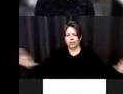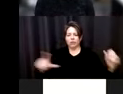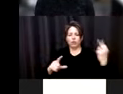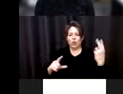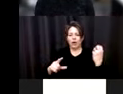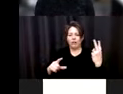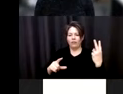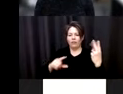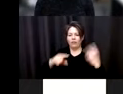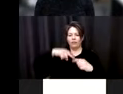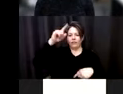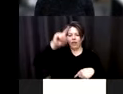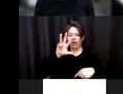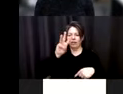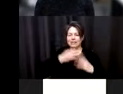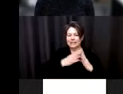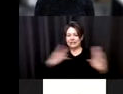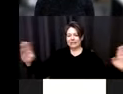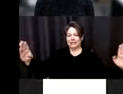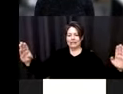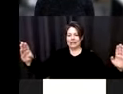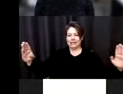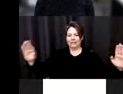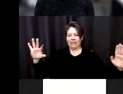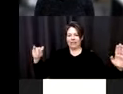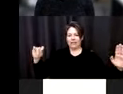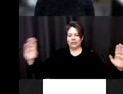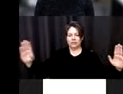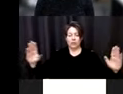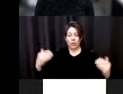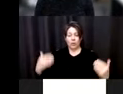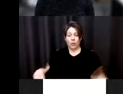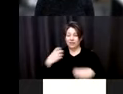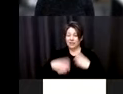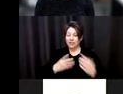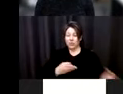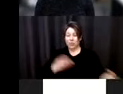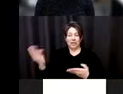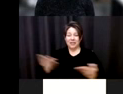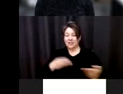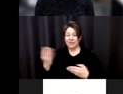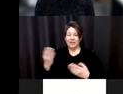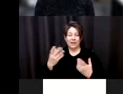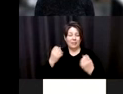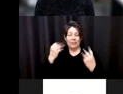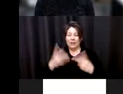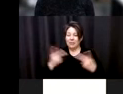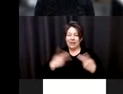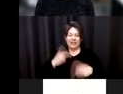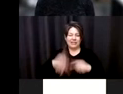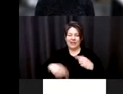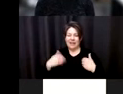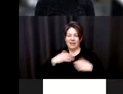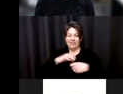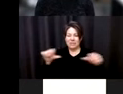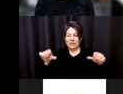wide. It's a little difficult to travel something that large, and not a lot of venues can install it anyway. So now it's